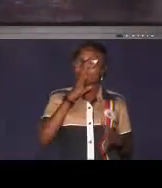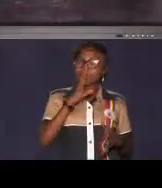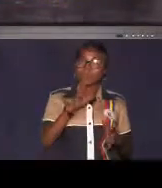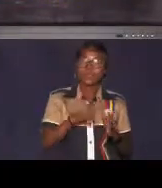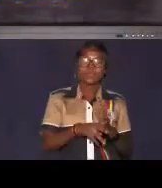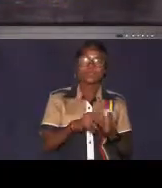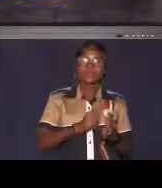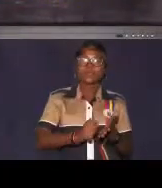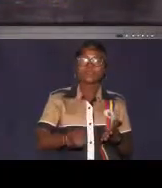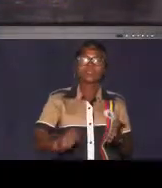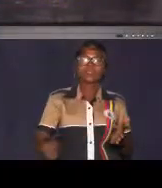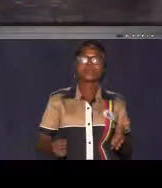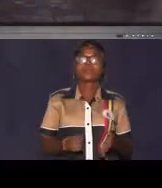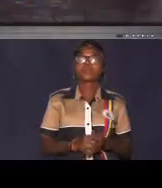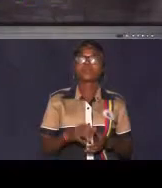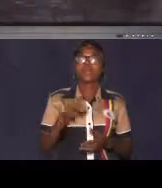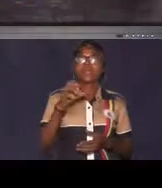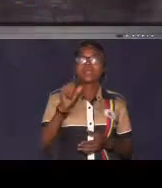is being written.